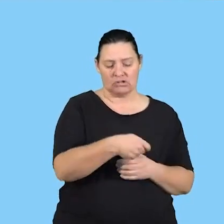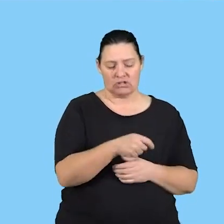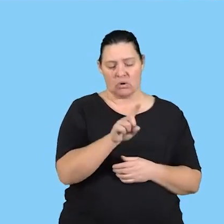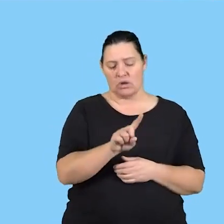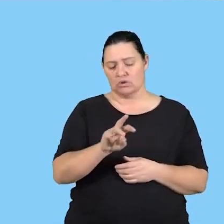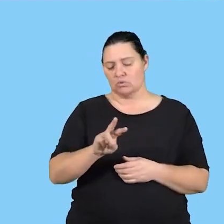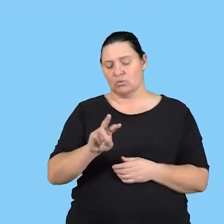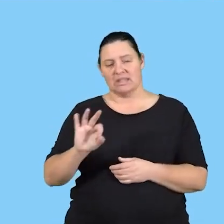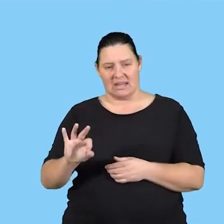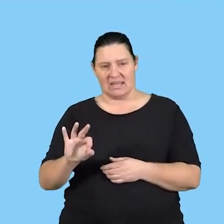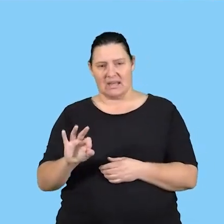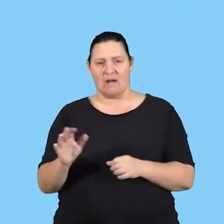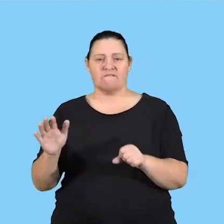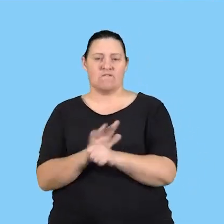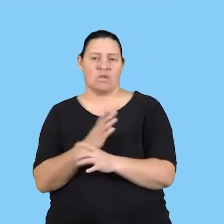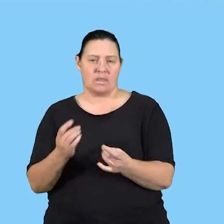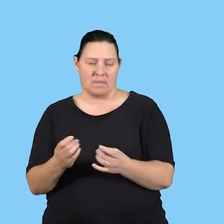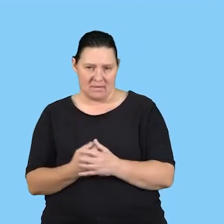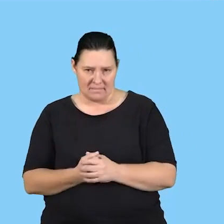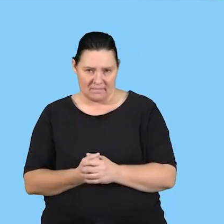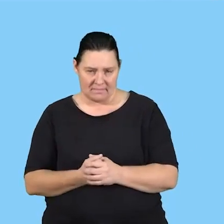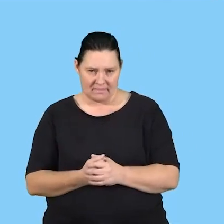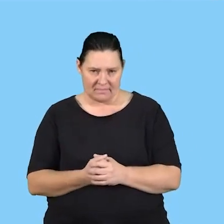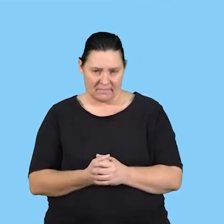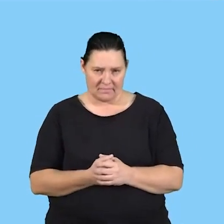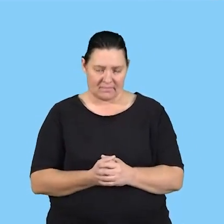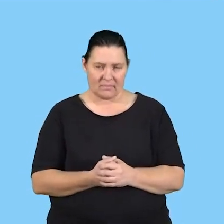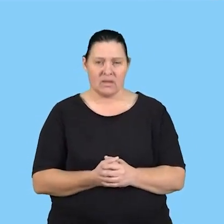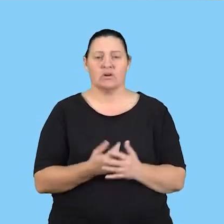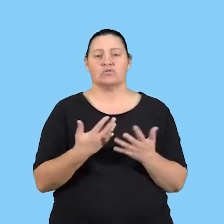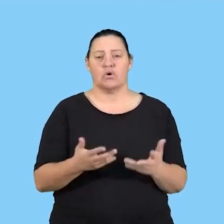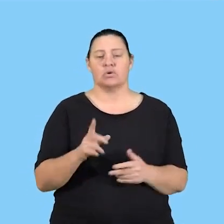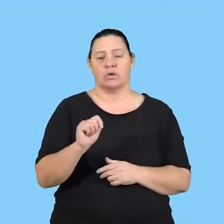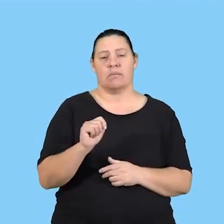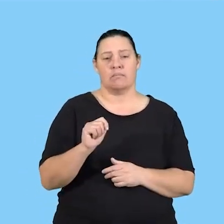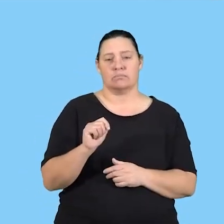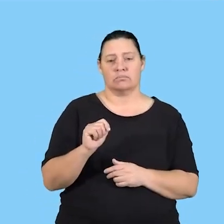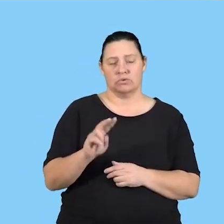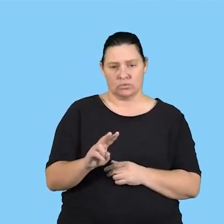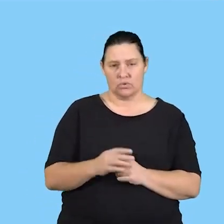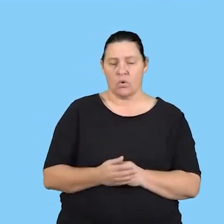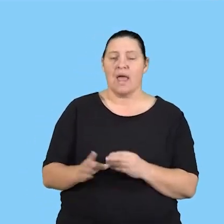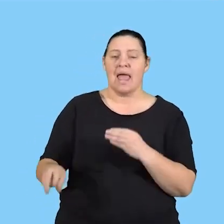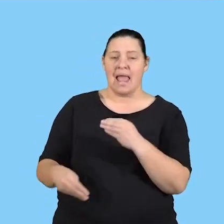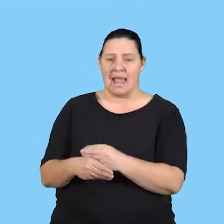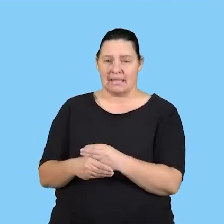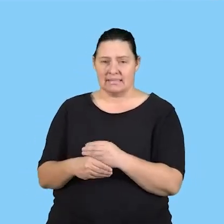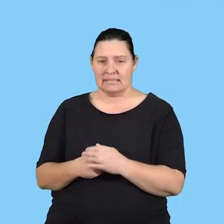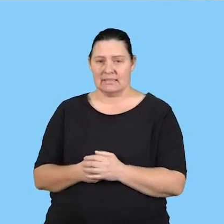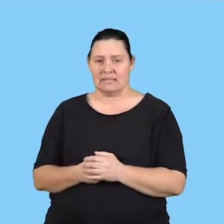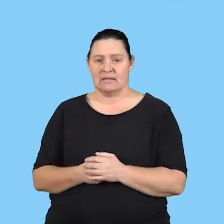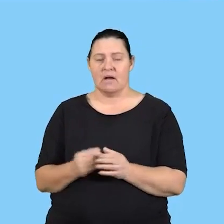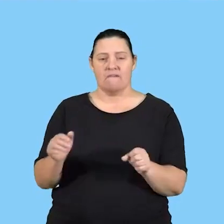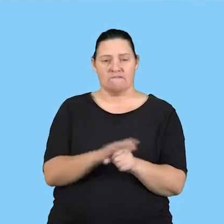is what used to happen when we had caps. And then in term 2, we were adding